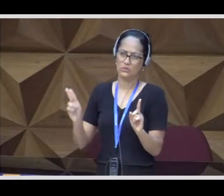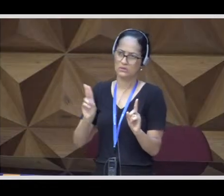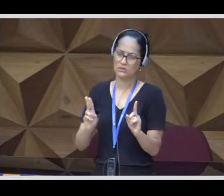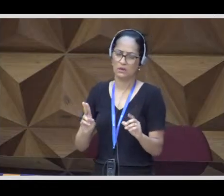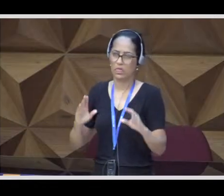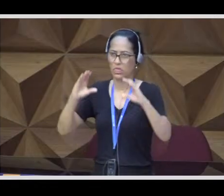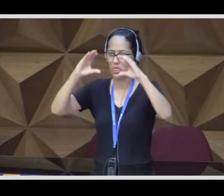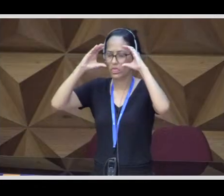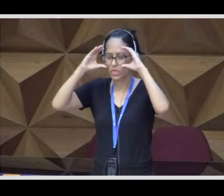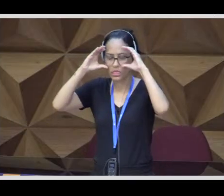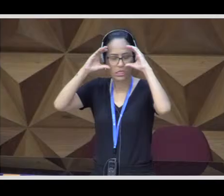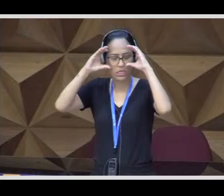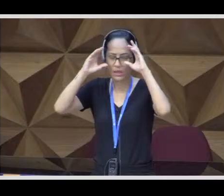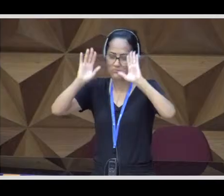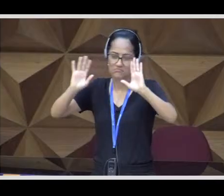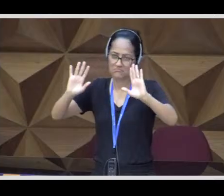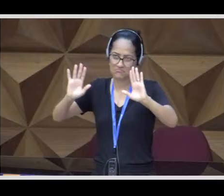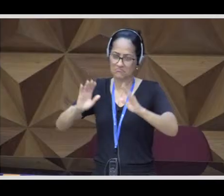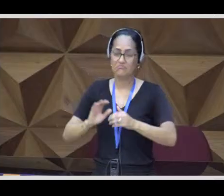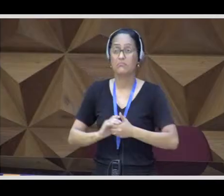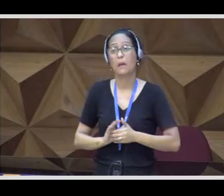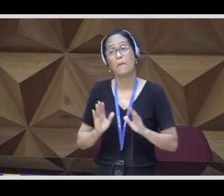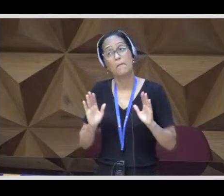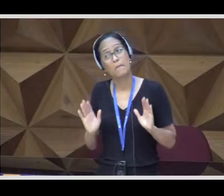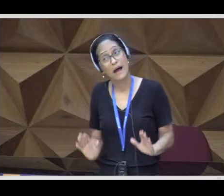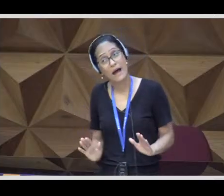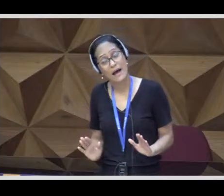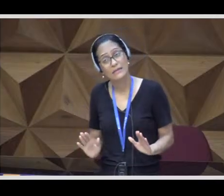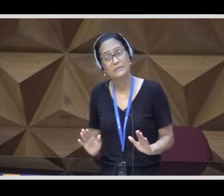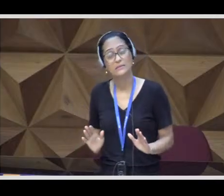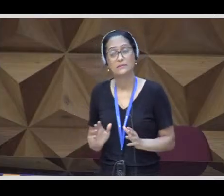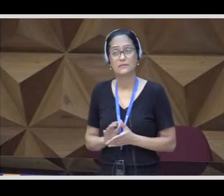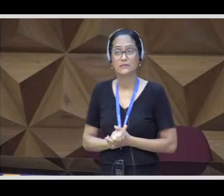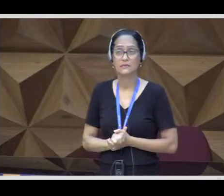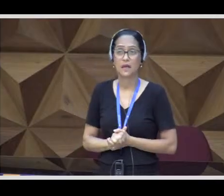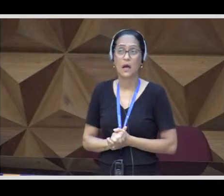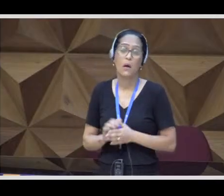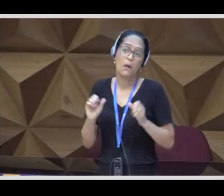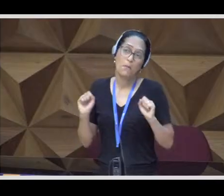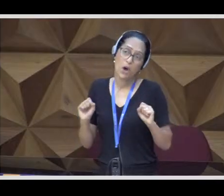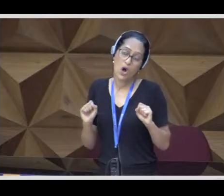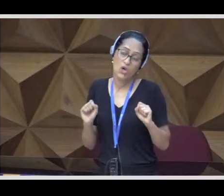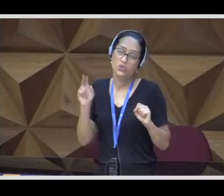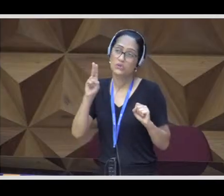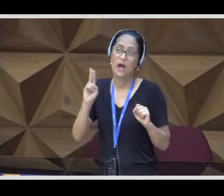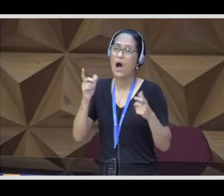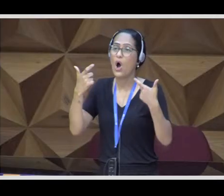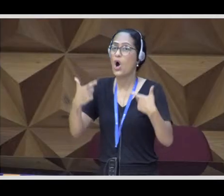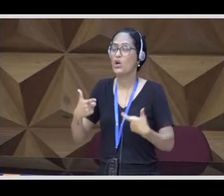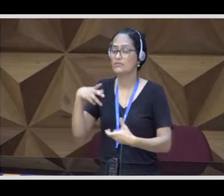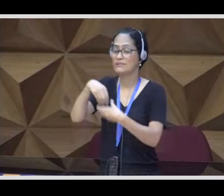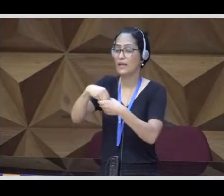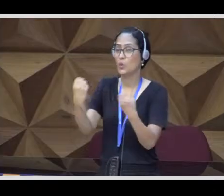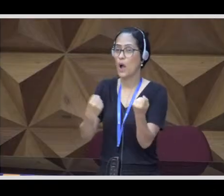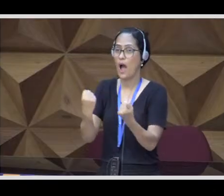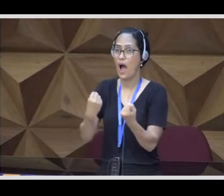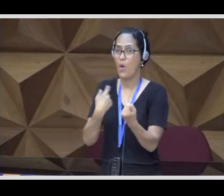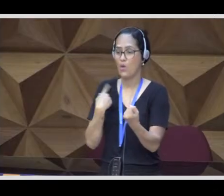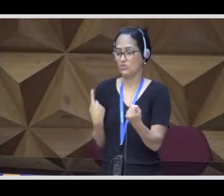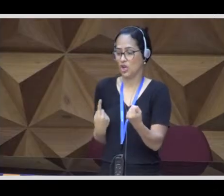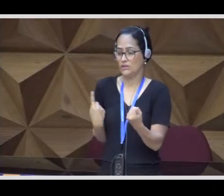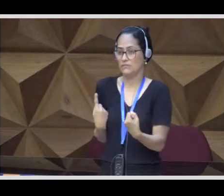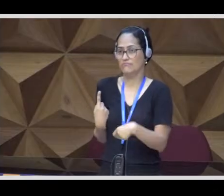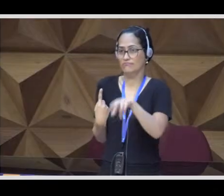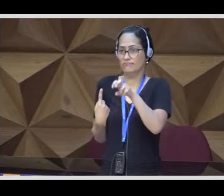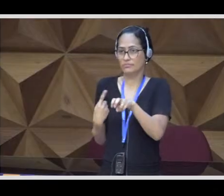But we may be using them in a vehicle alone, in which case that's probably okay. We may be sharing it with family and